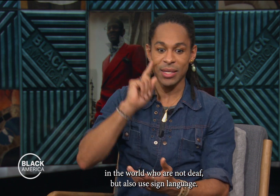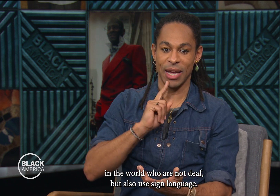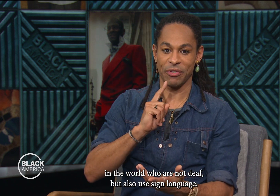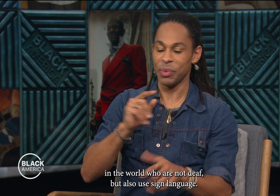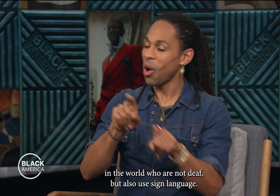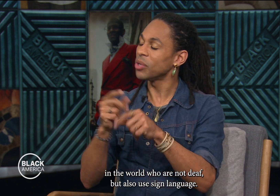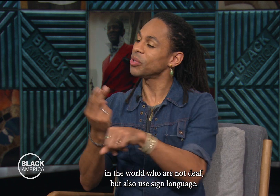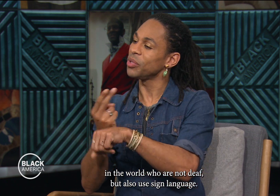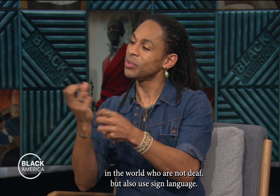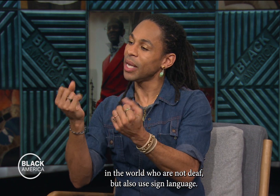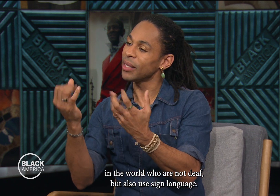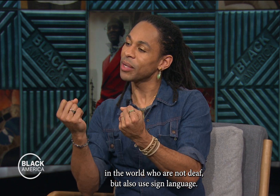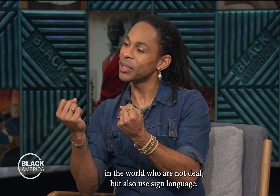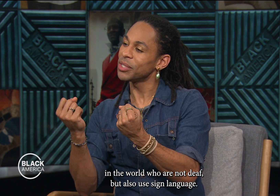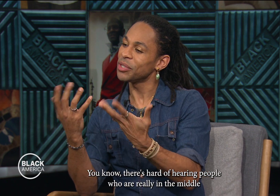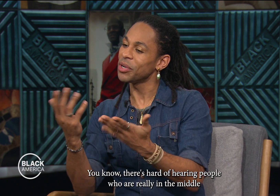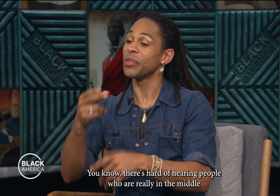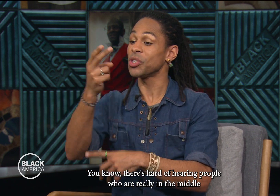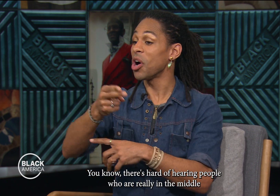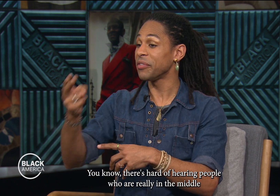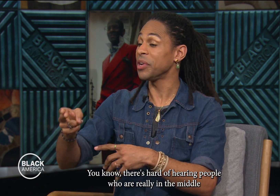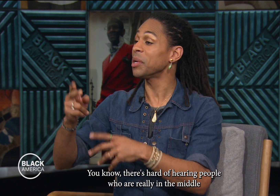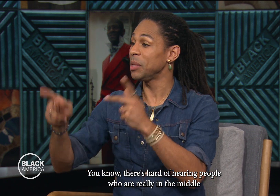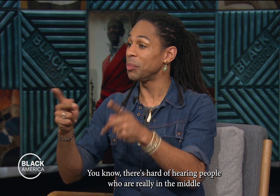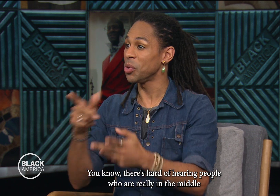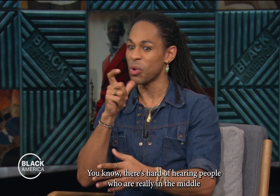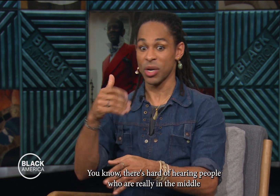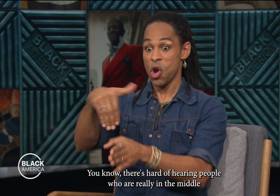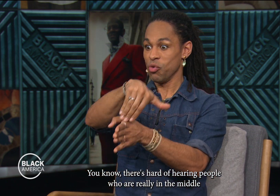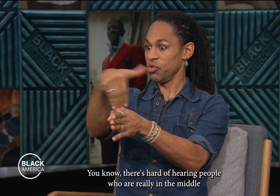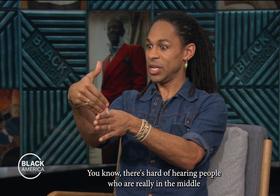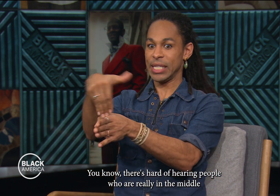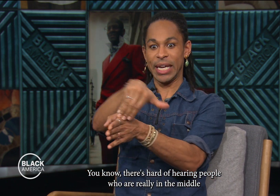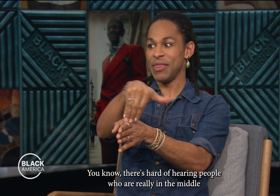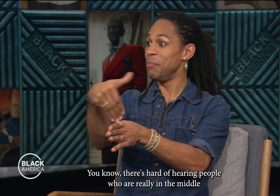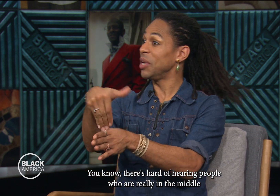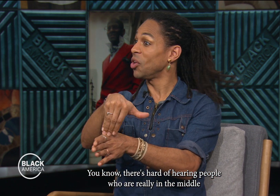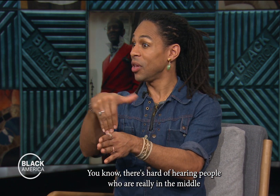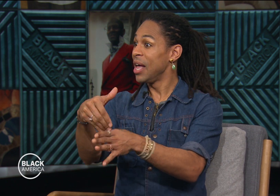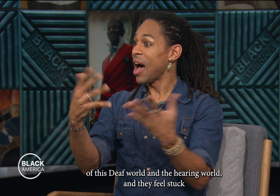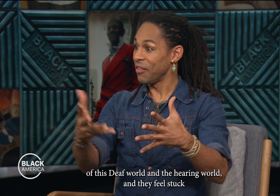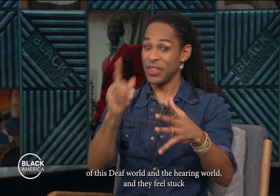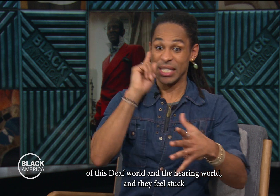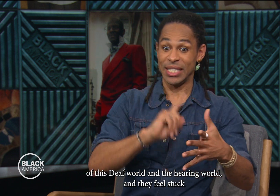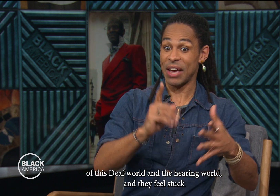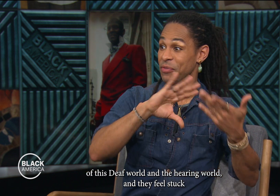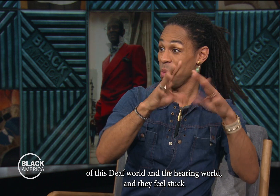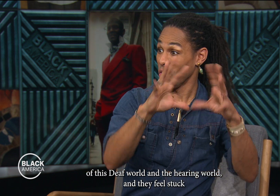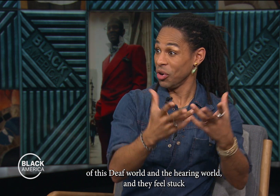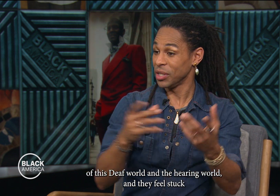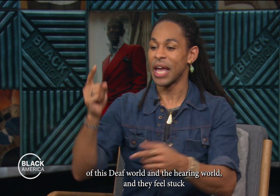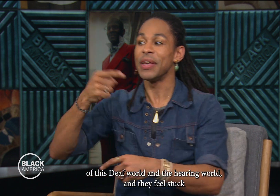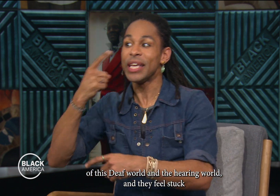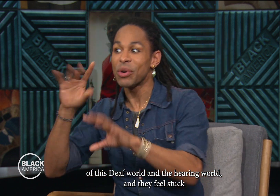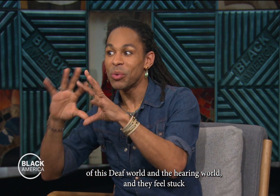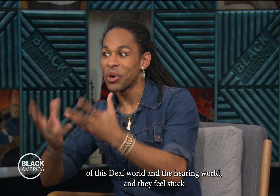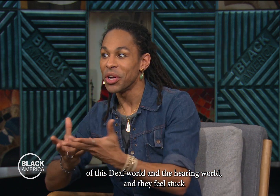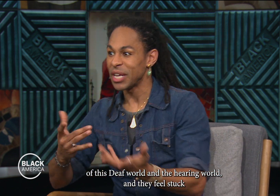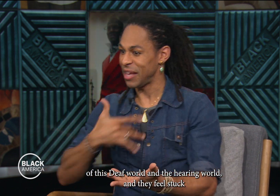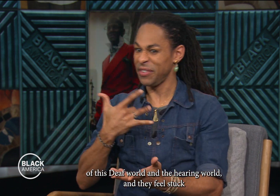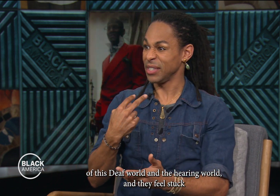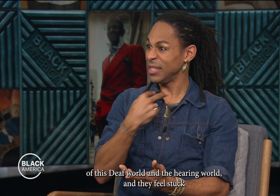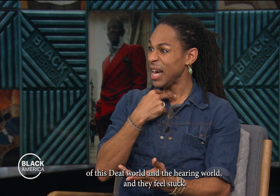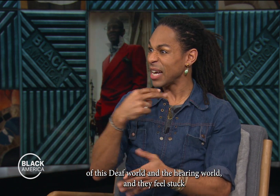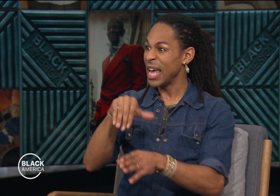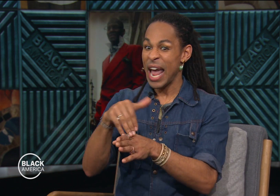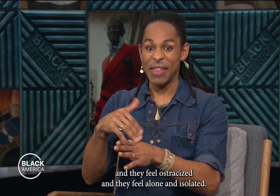are not deaf, but also use sign language. You know, there's hard of hearing people who are really in the middle of this deaf world and the hearing world,